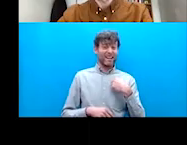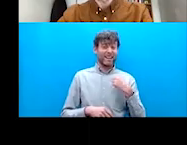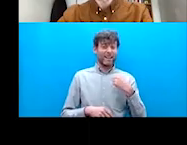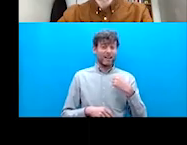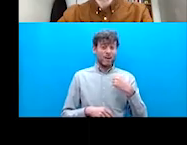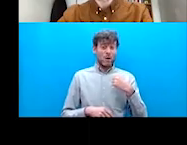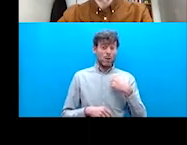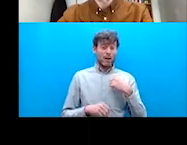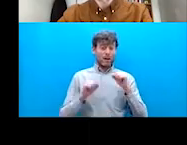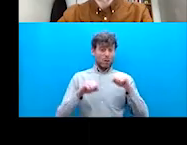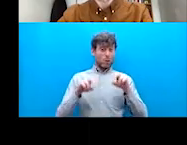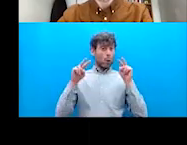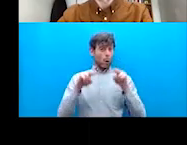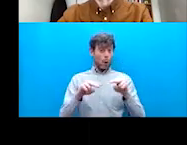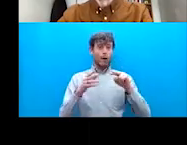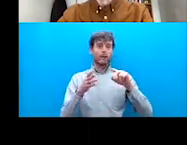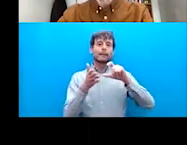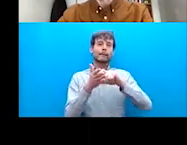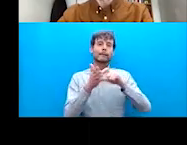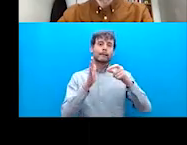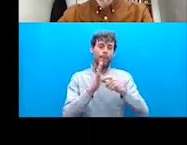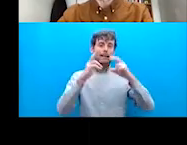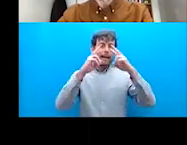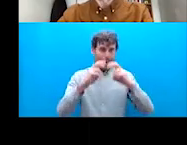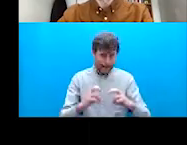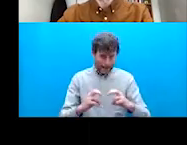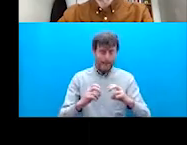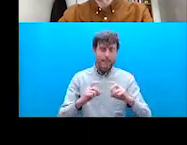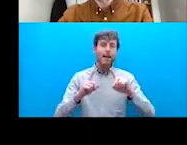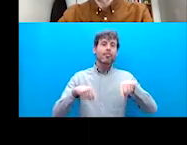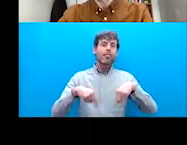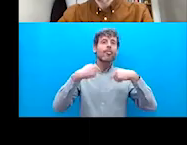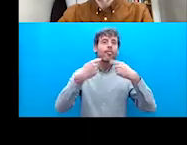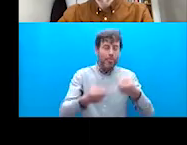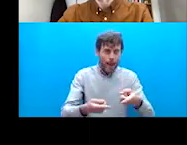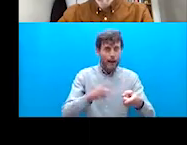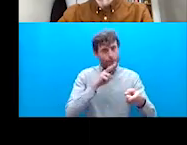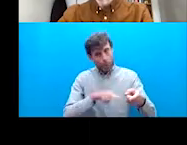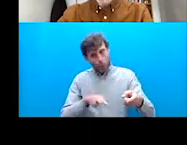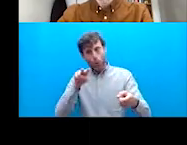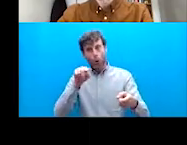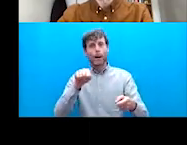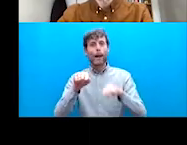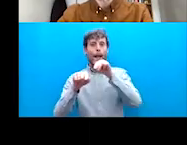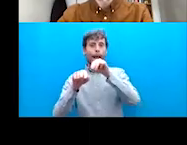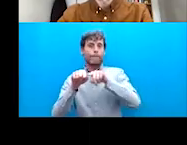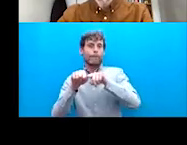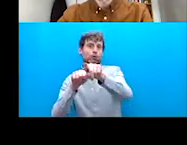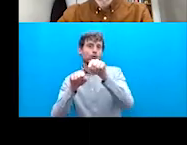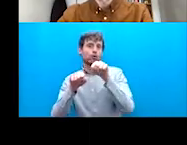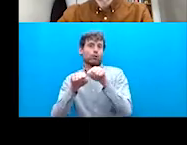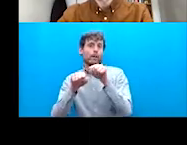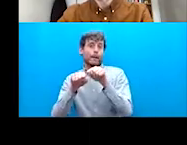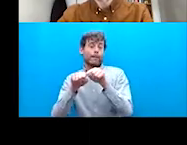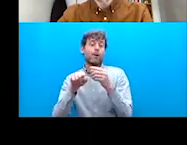semantic analysis and then an interpretation through the M stream, even if that means that we would ignore some syntactic